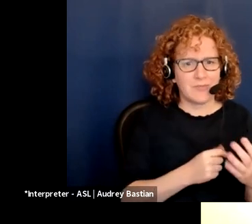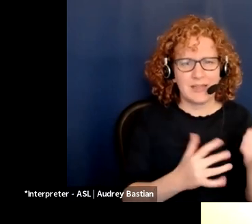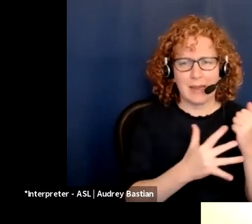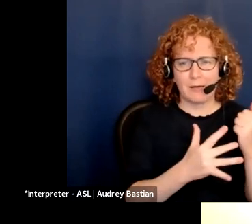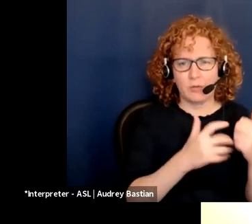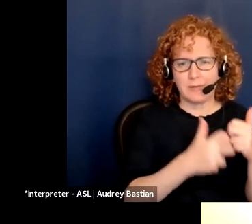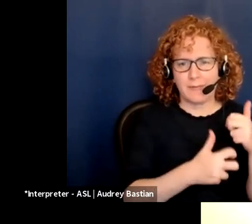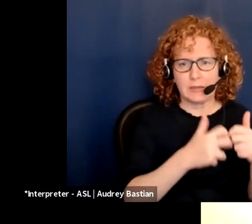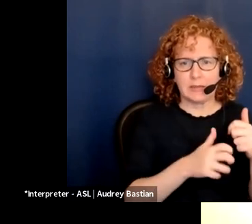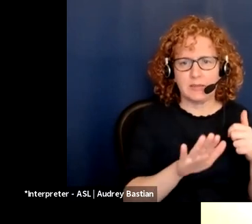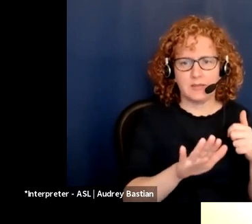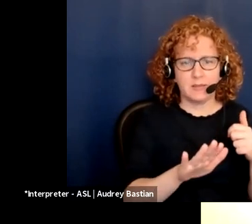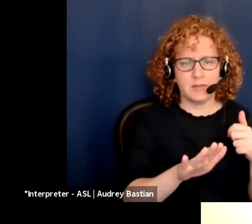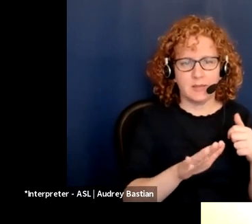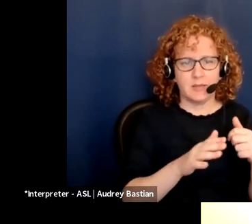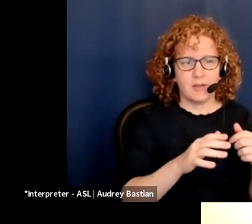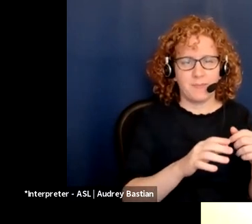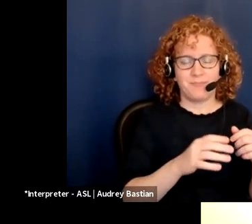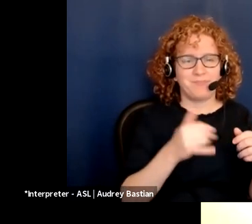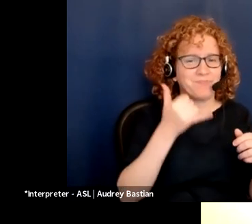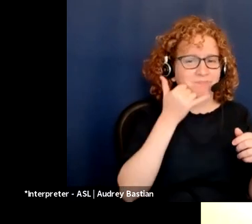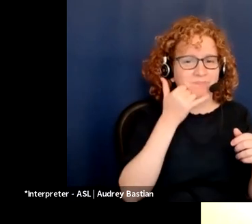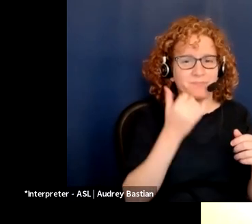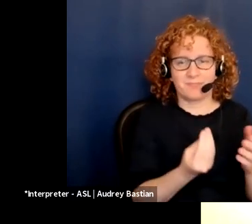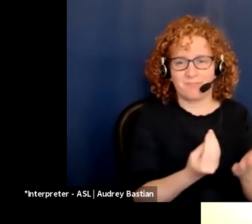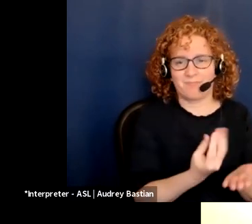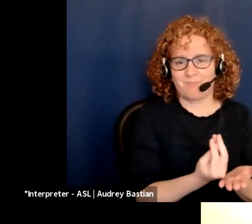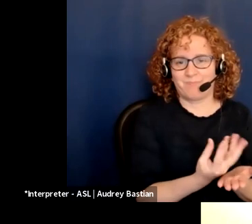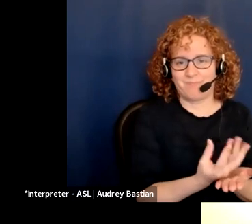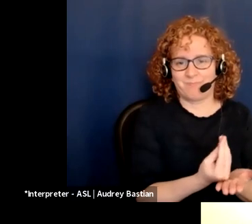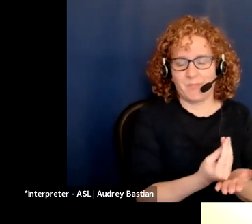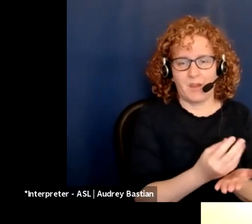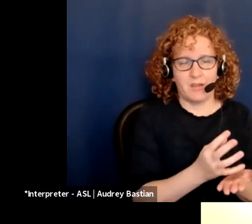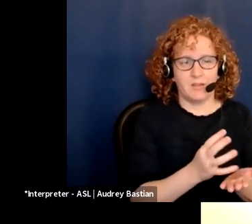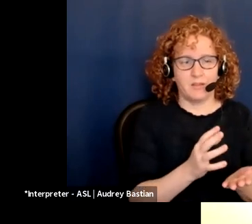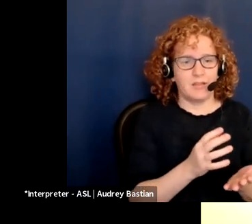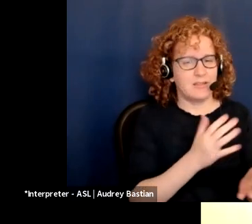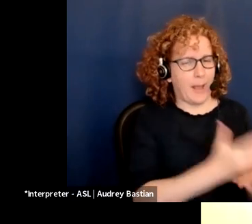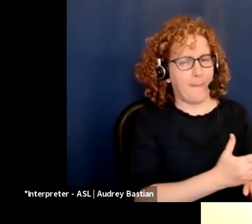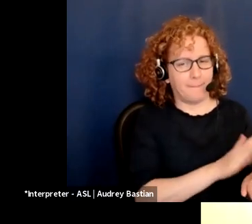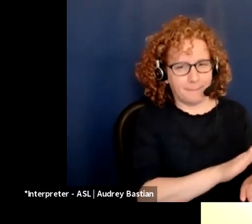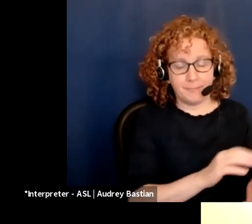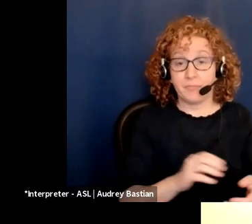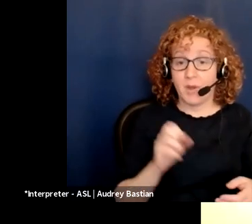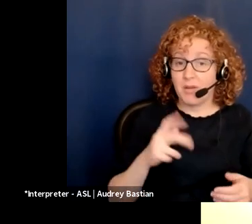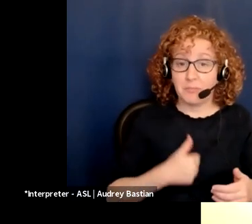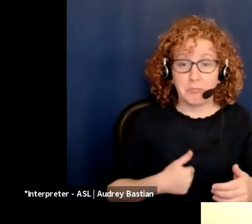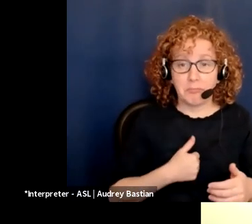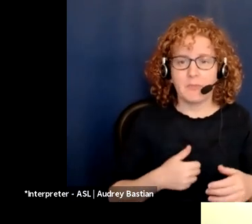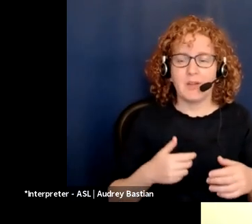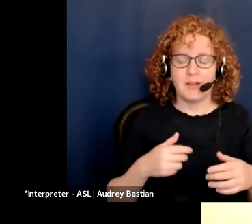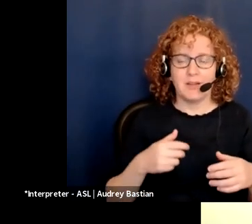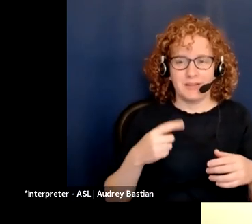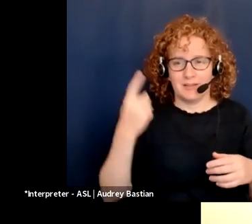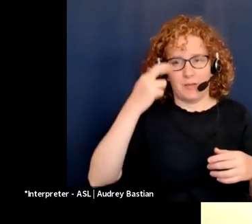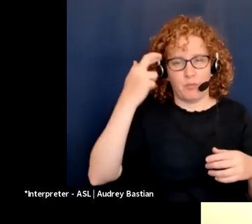here, completely of my own making. No, stop. Okay, sorry. For some reason,